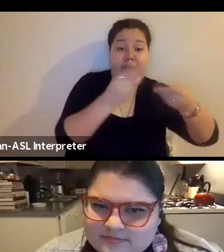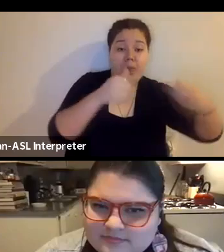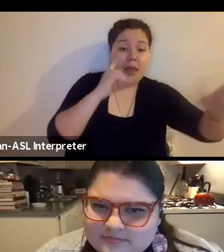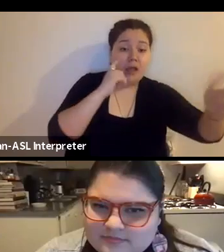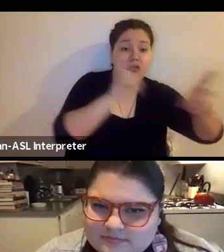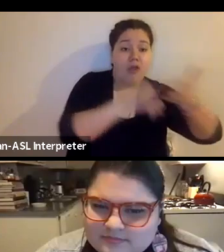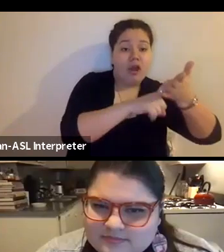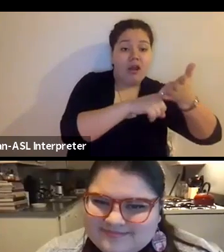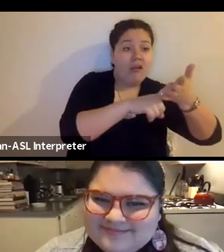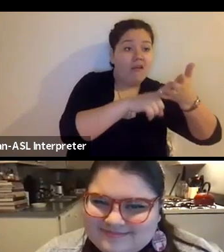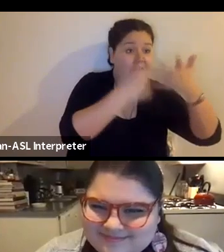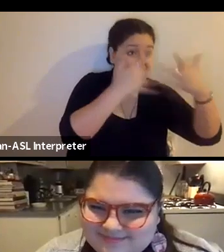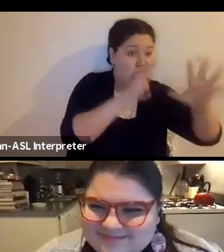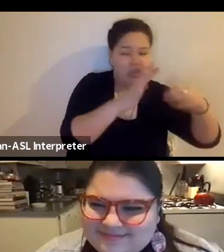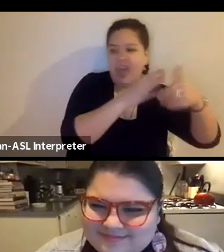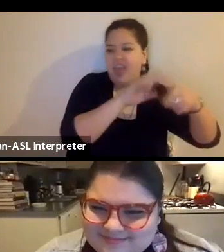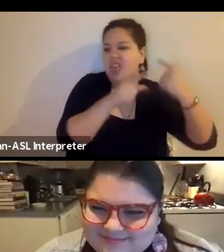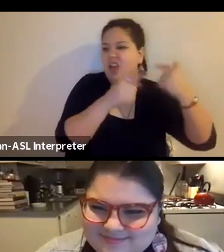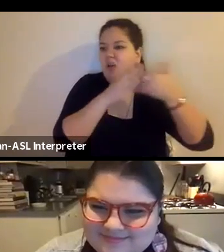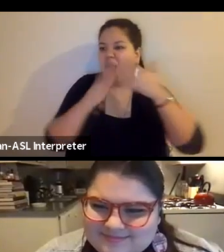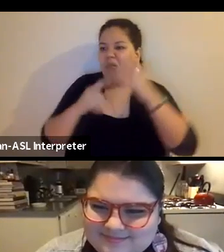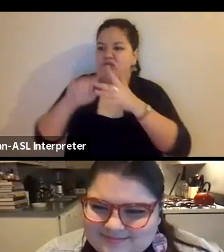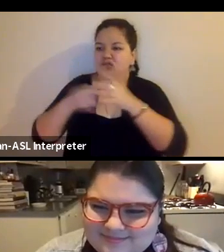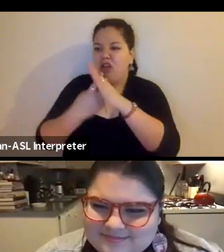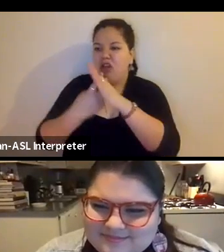and Clark or whatever.